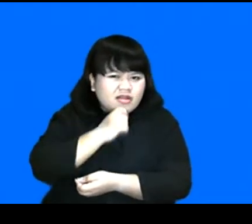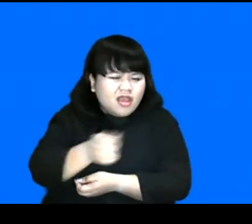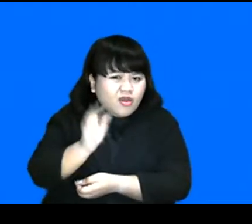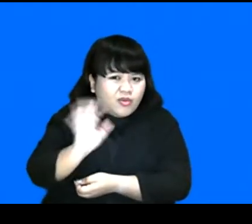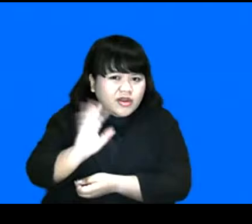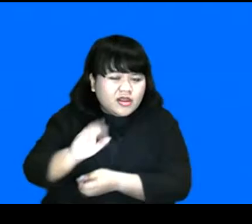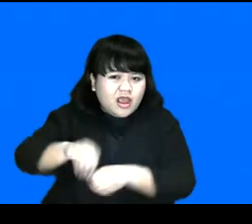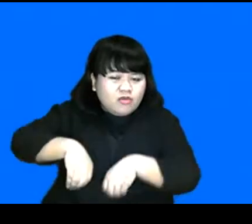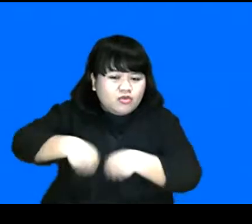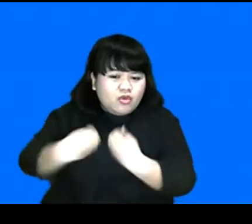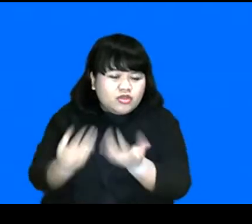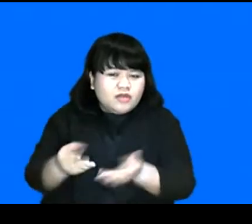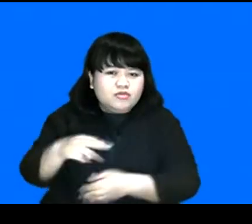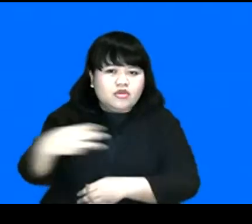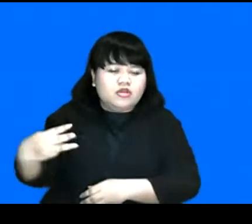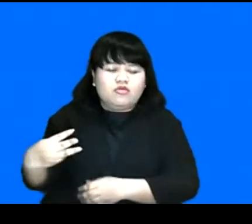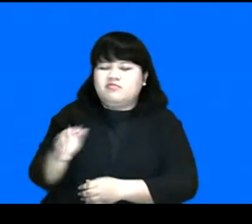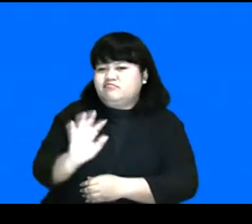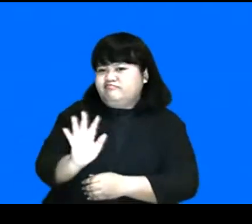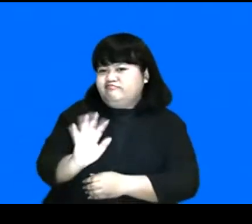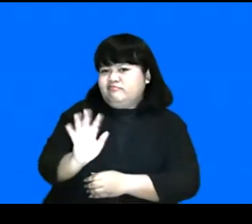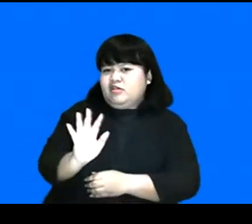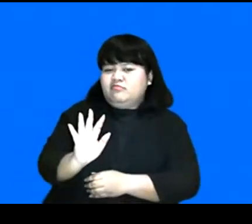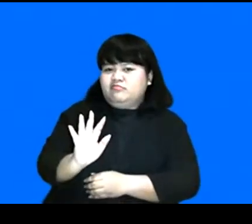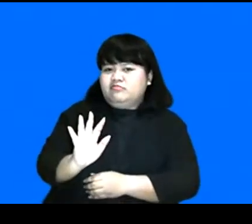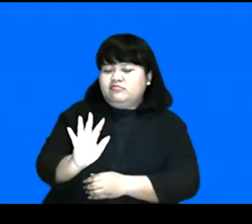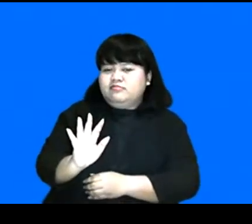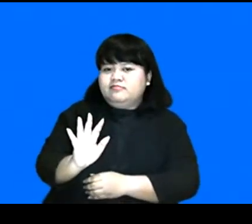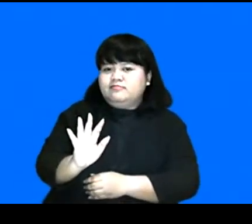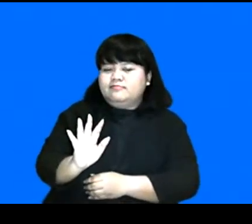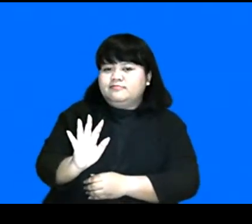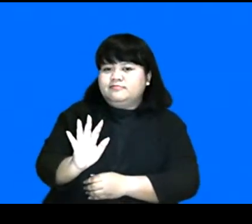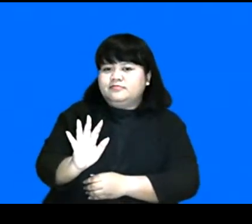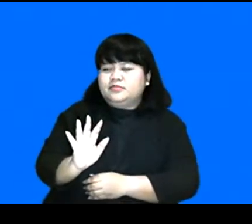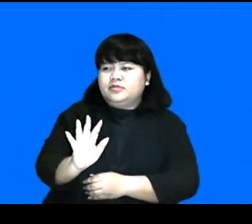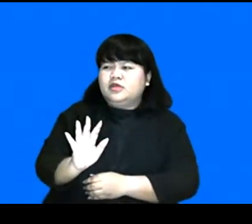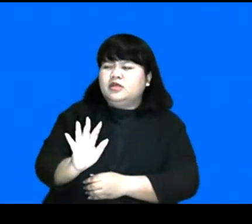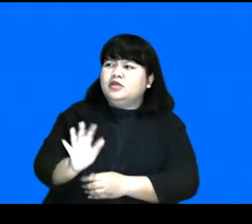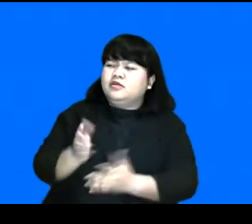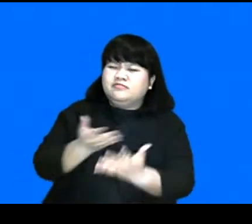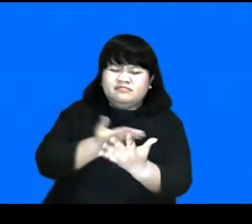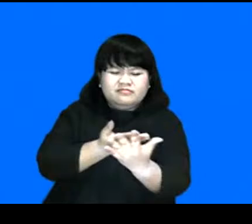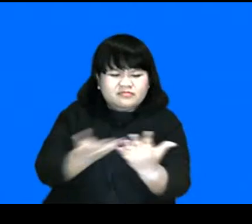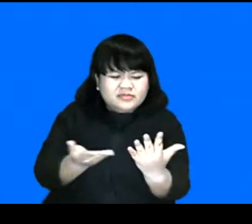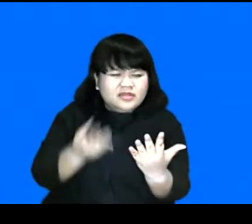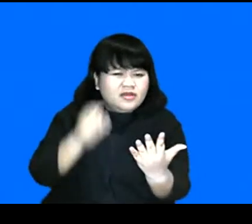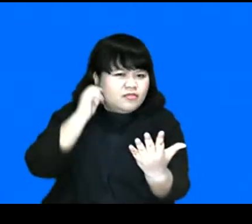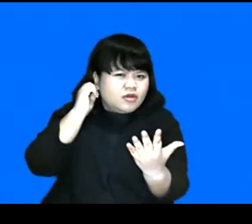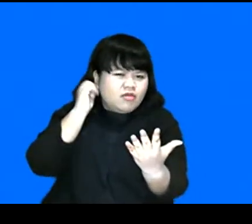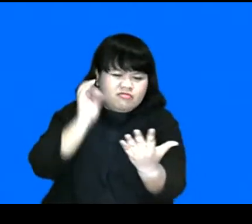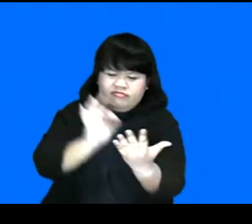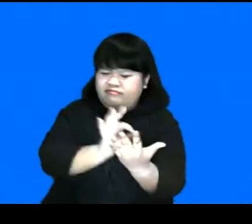they don't exist in the firmament of policymakers, of politicians.